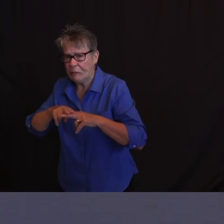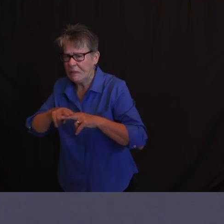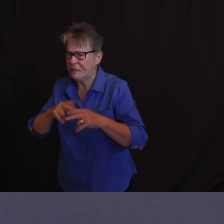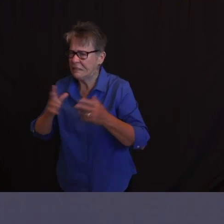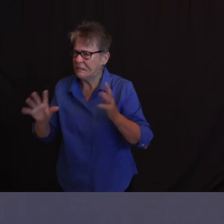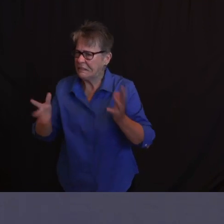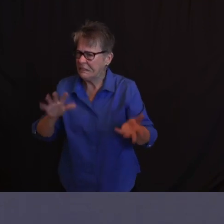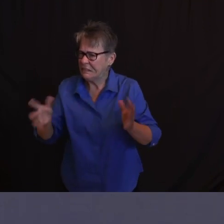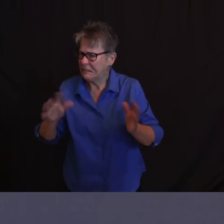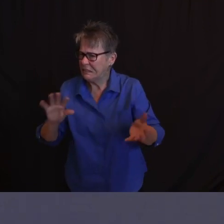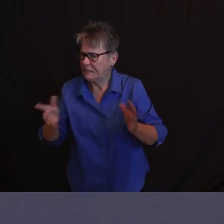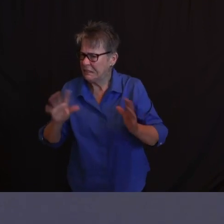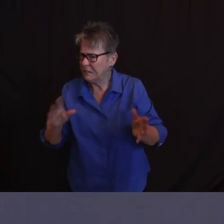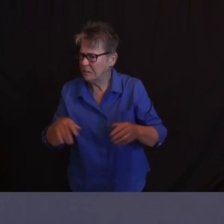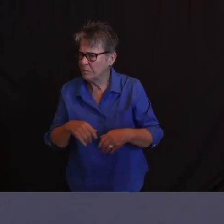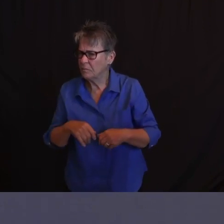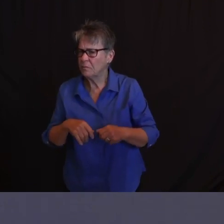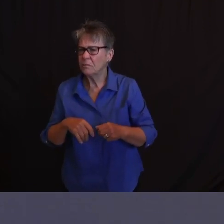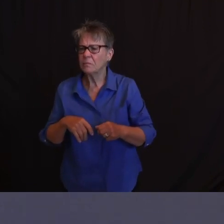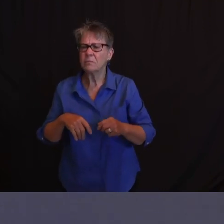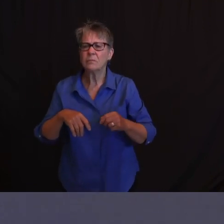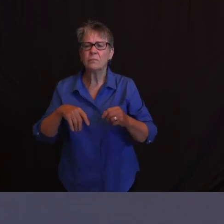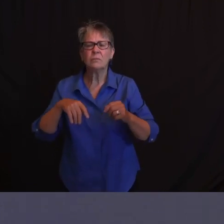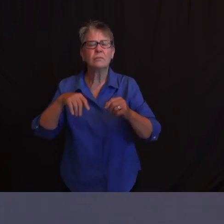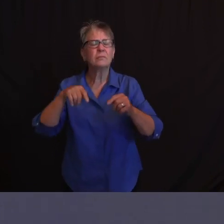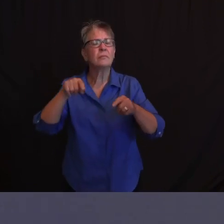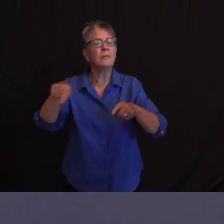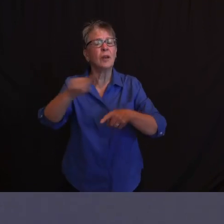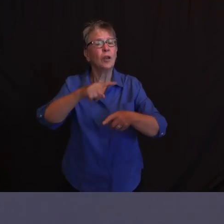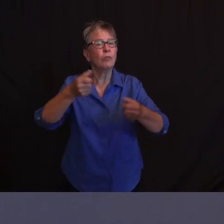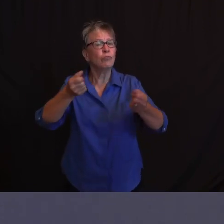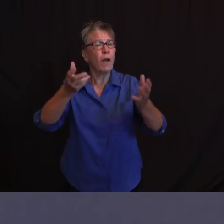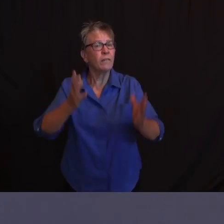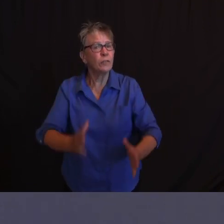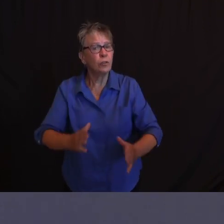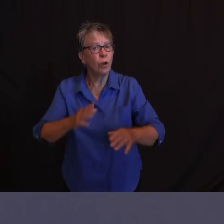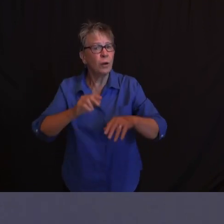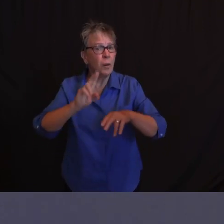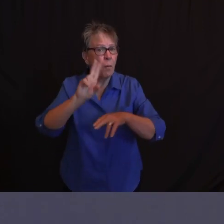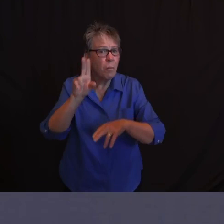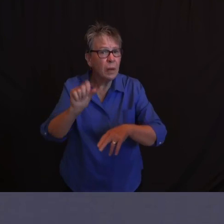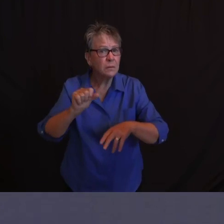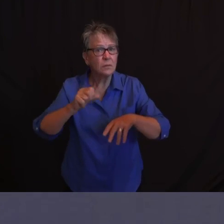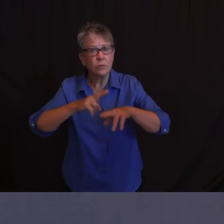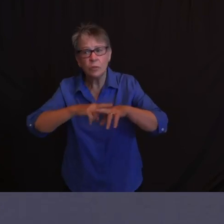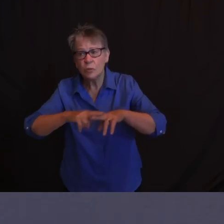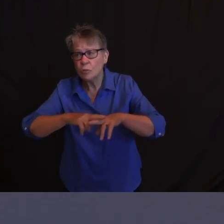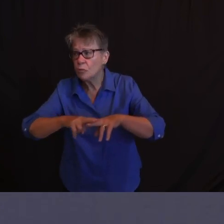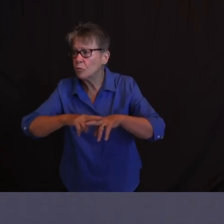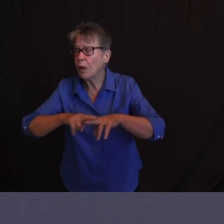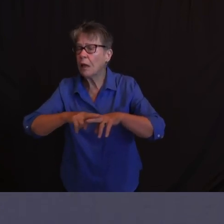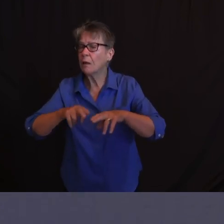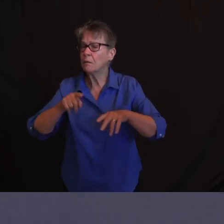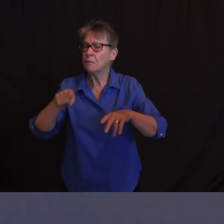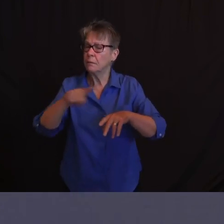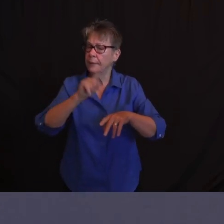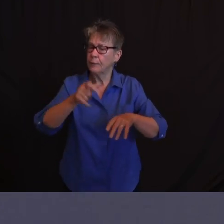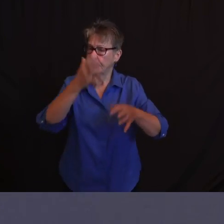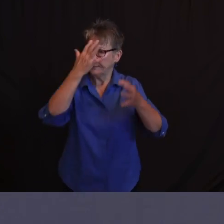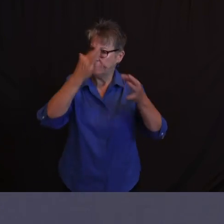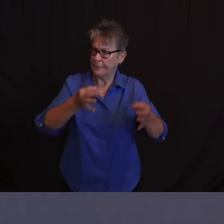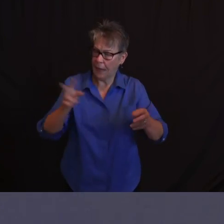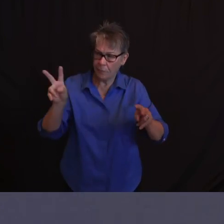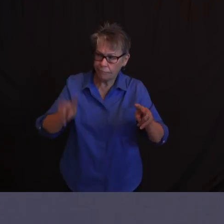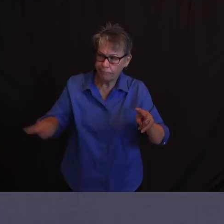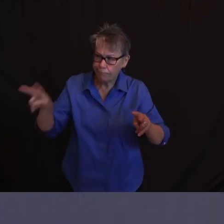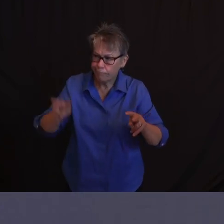inside of buses and rail cars, period. And if there is non-compliance, we would love to know about